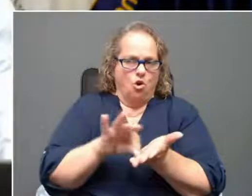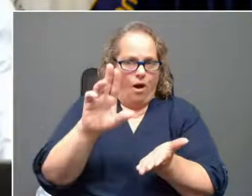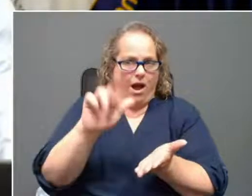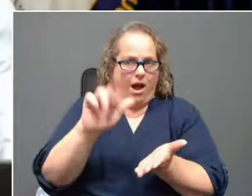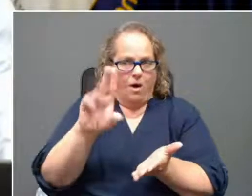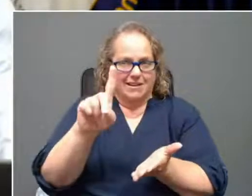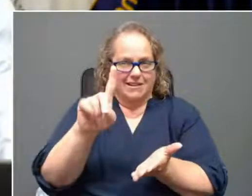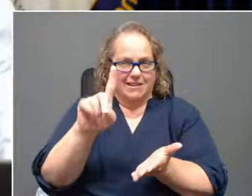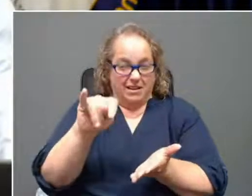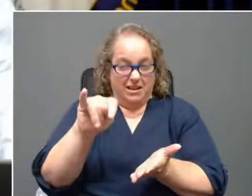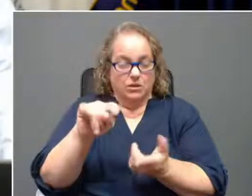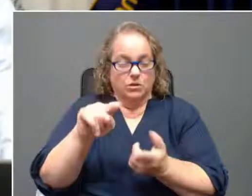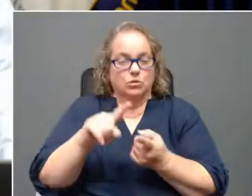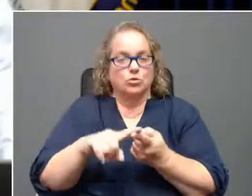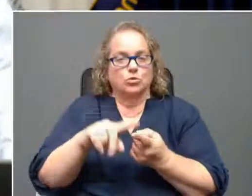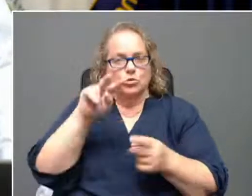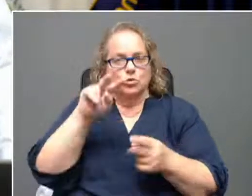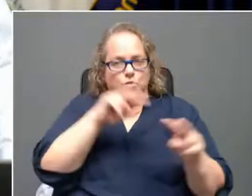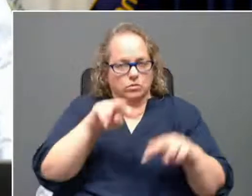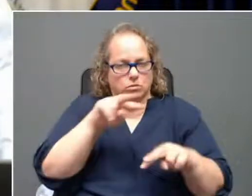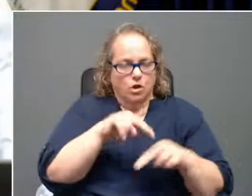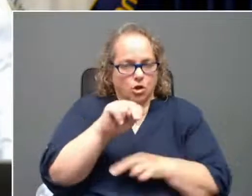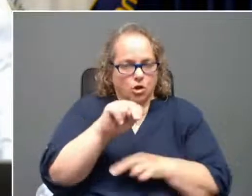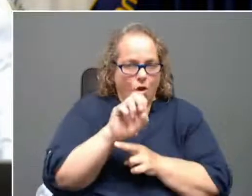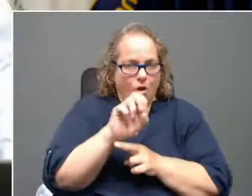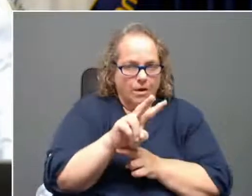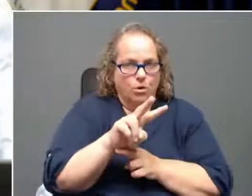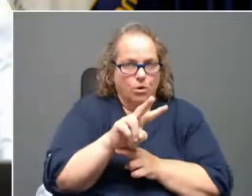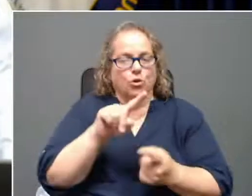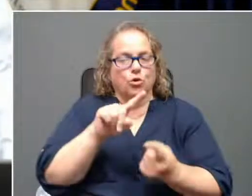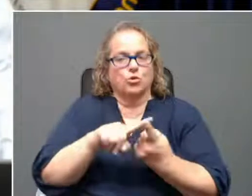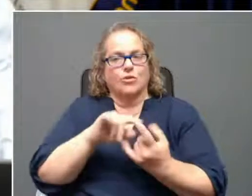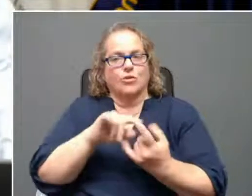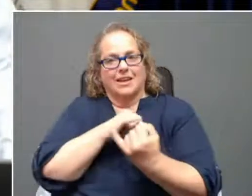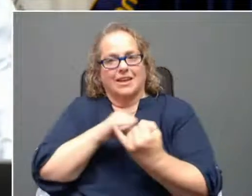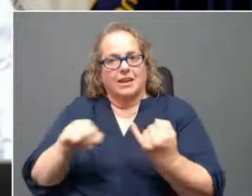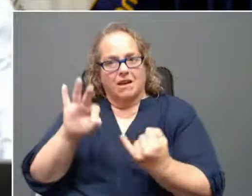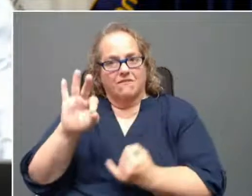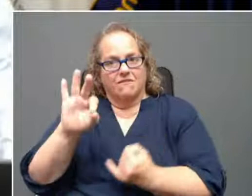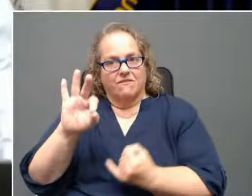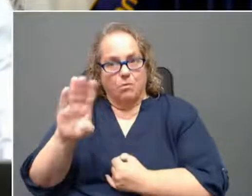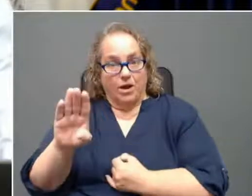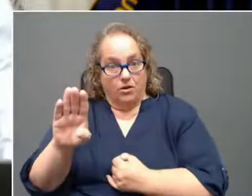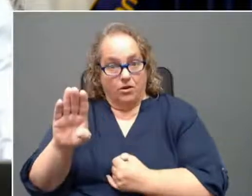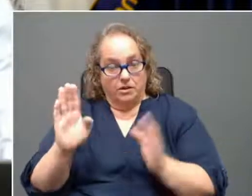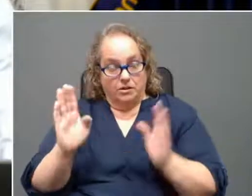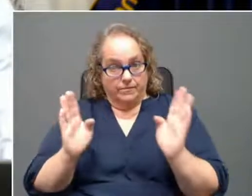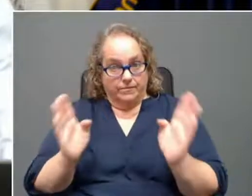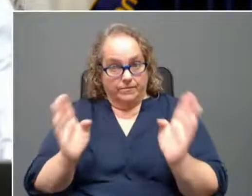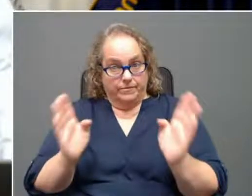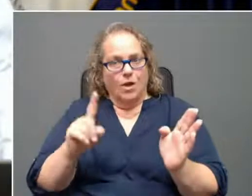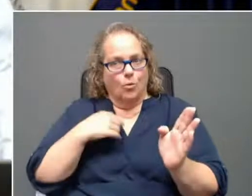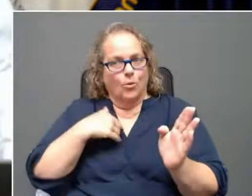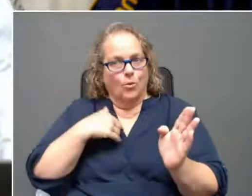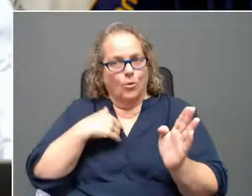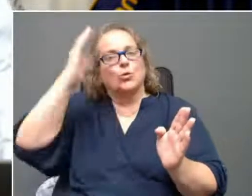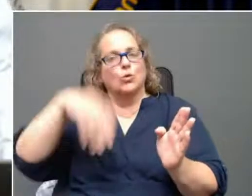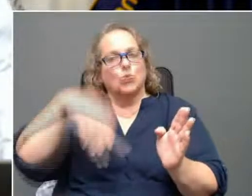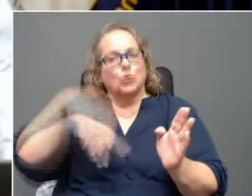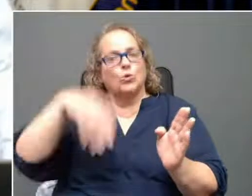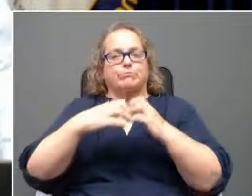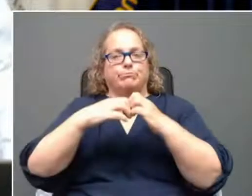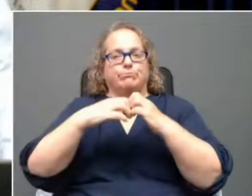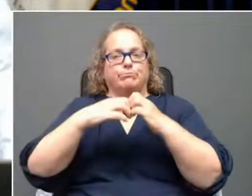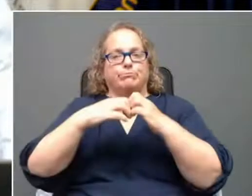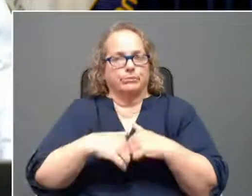at November through the end of February, where we knew there were significant